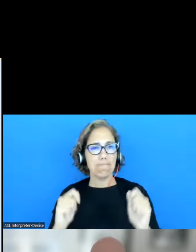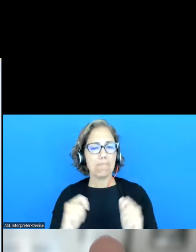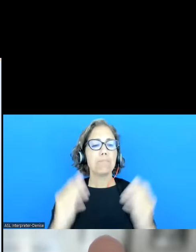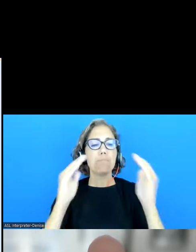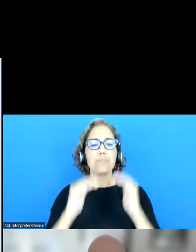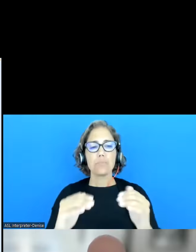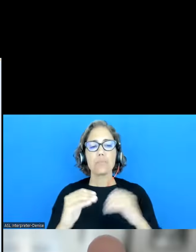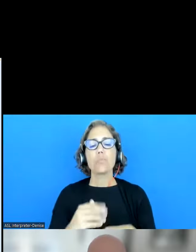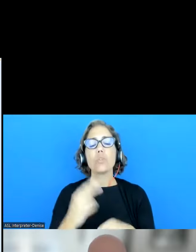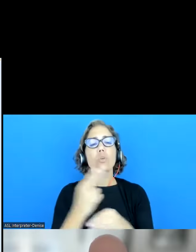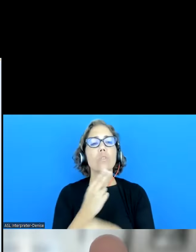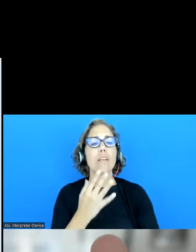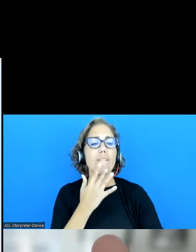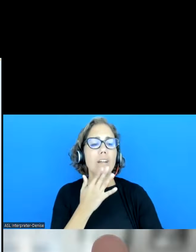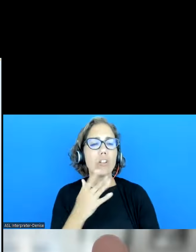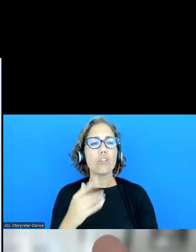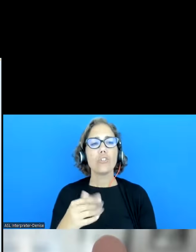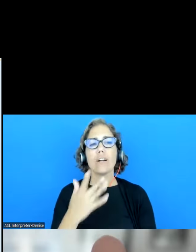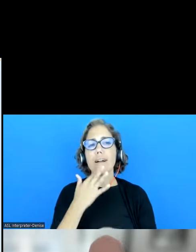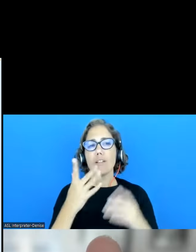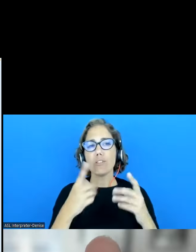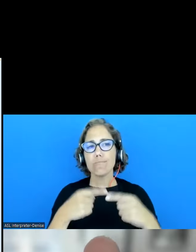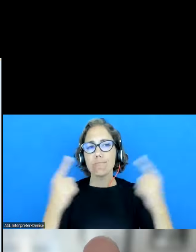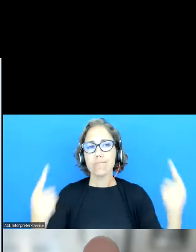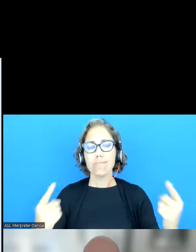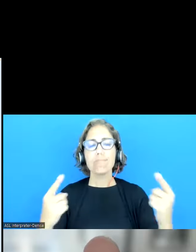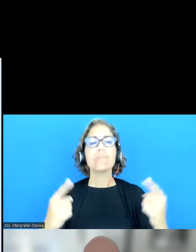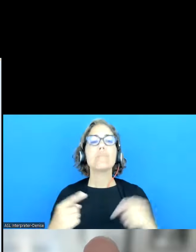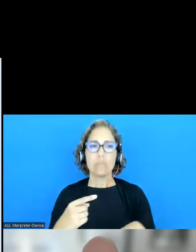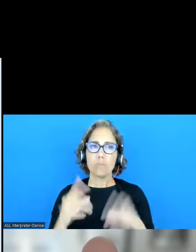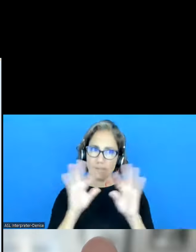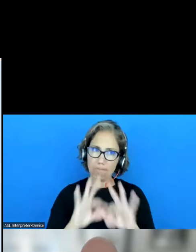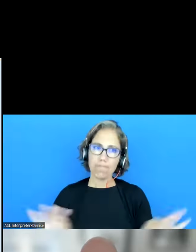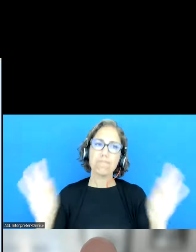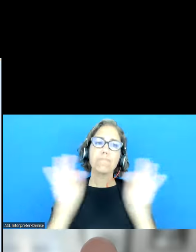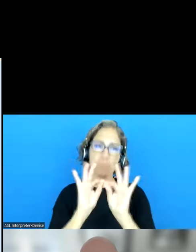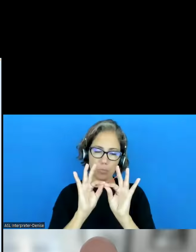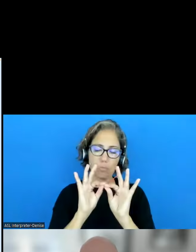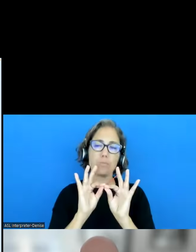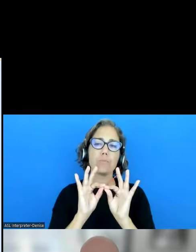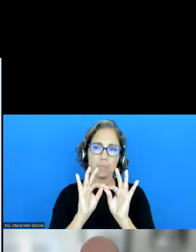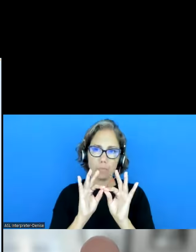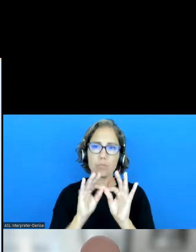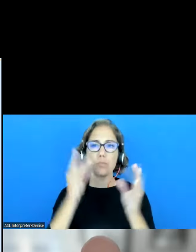Use of color and color contrast is also a big consideration.